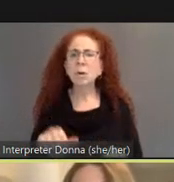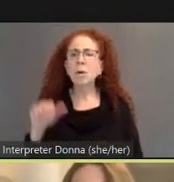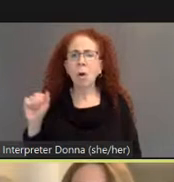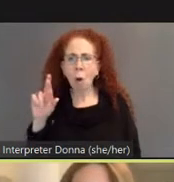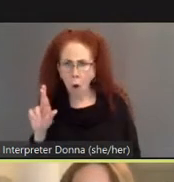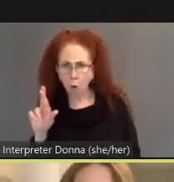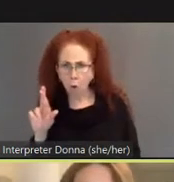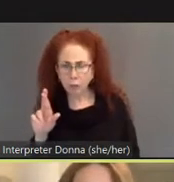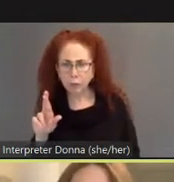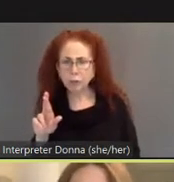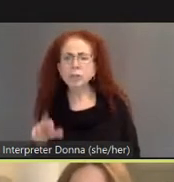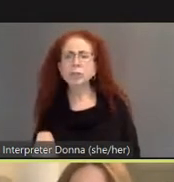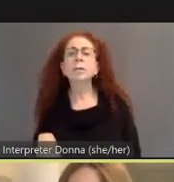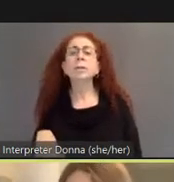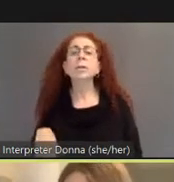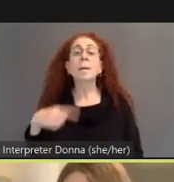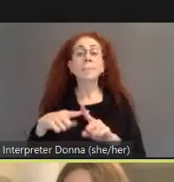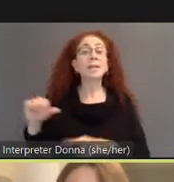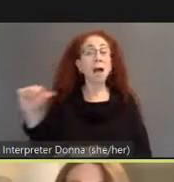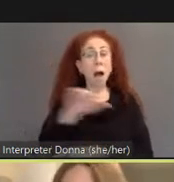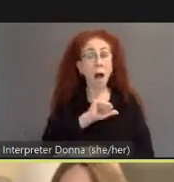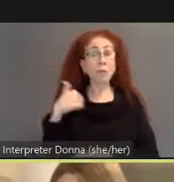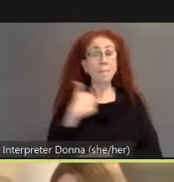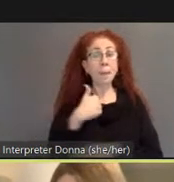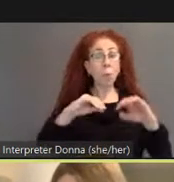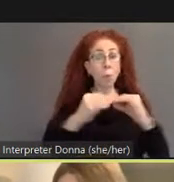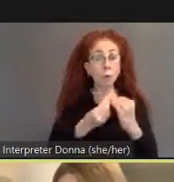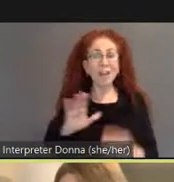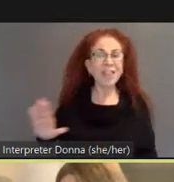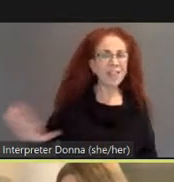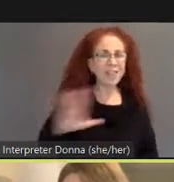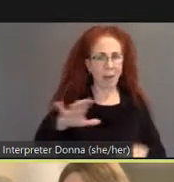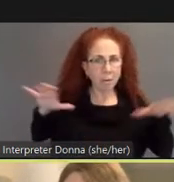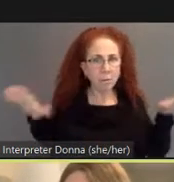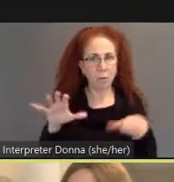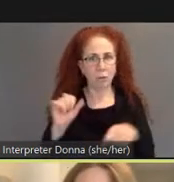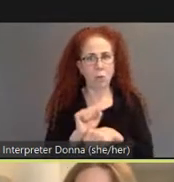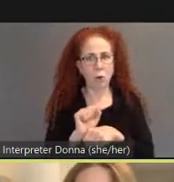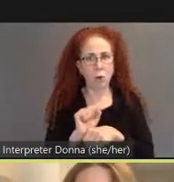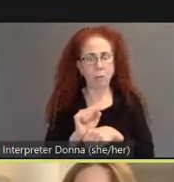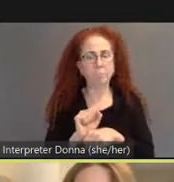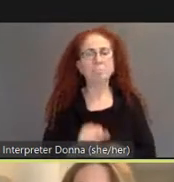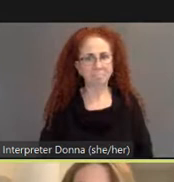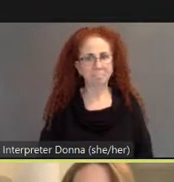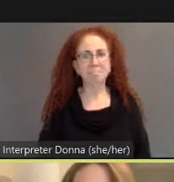Outreach and member organizations and arts organizations.